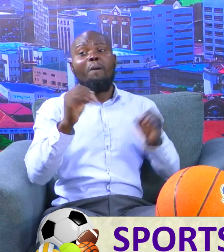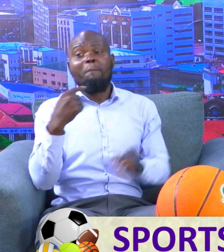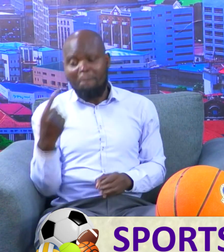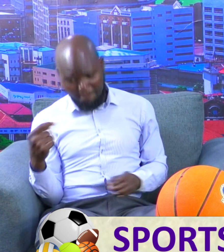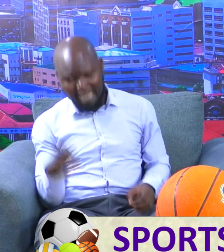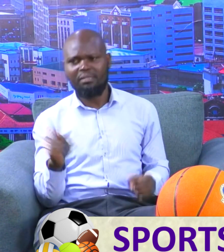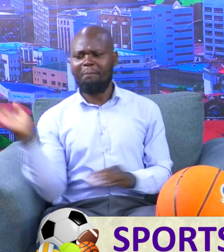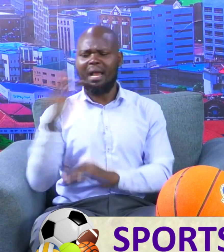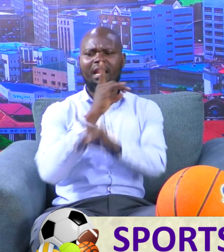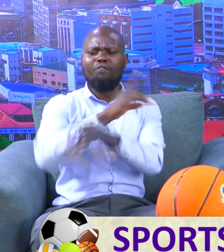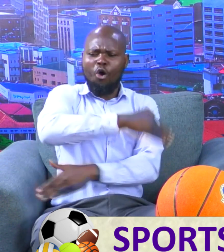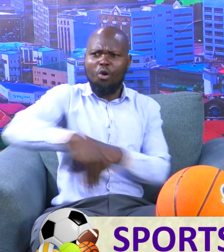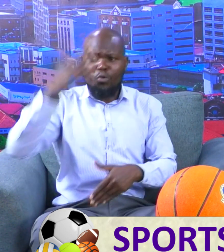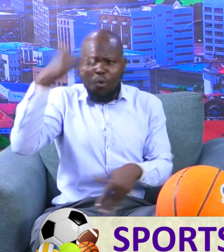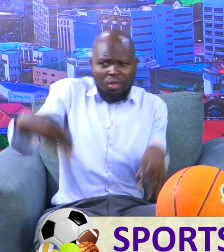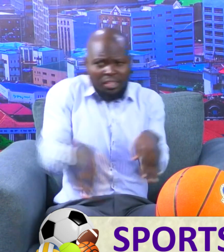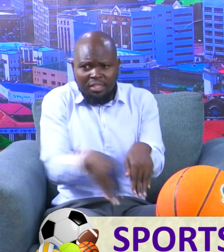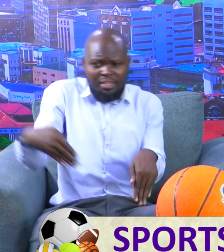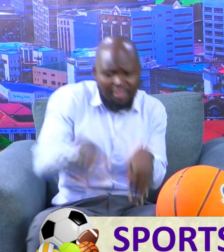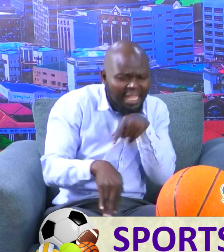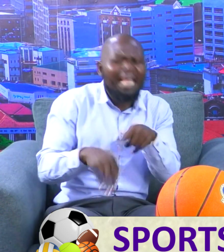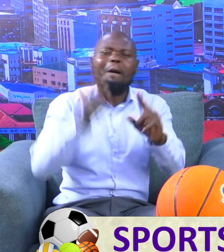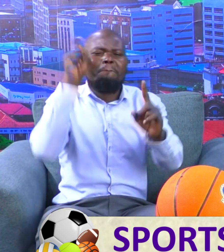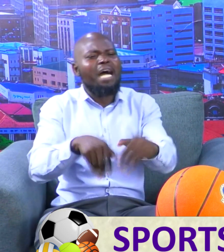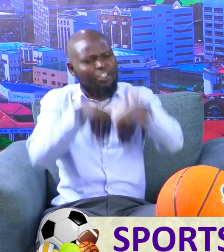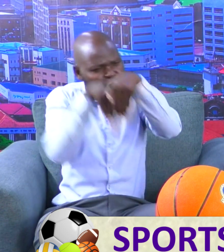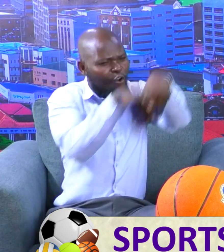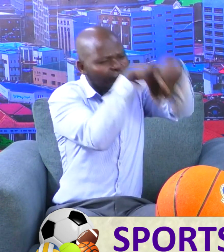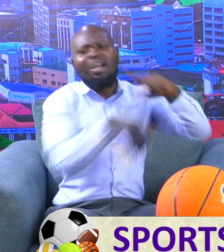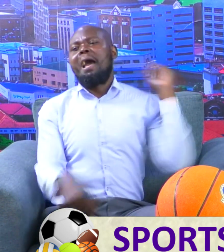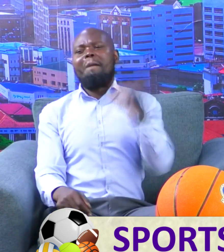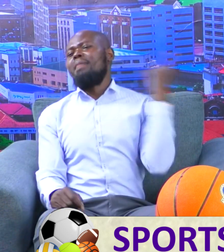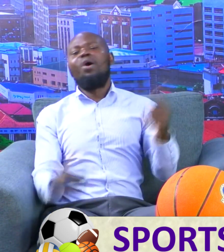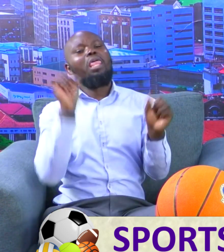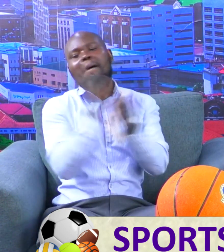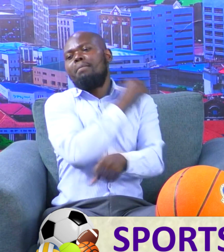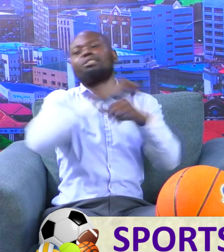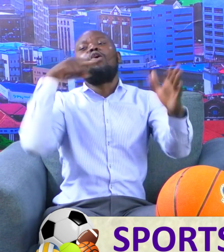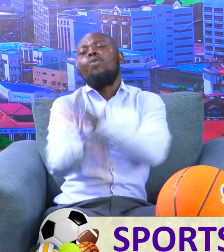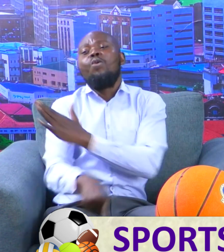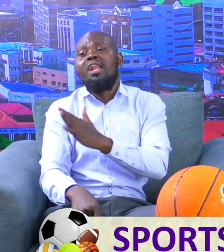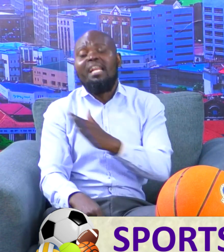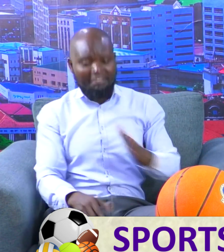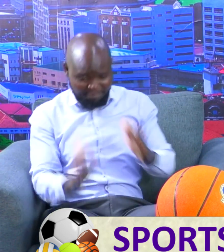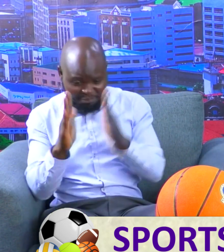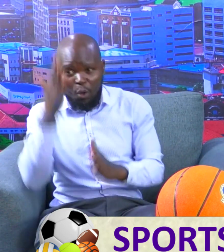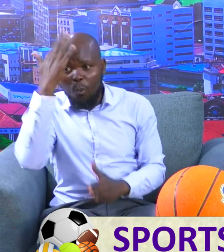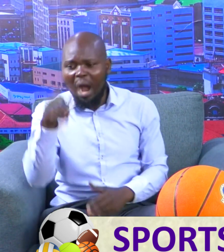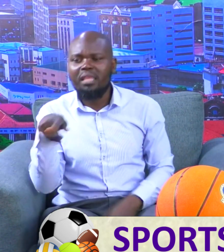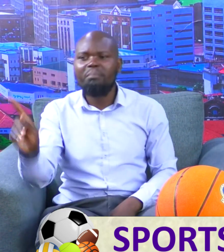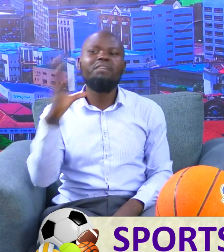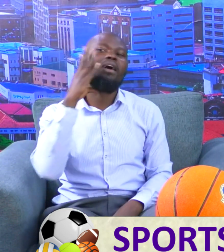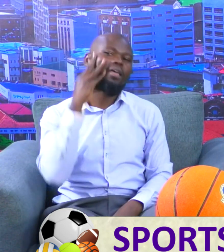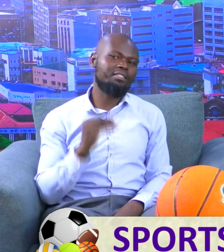I'm not going to accept this because we really have good defenders. And I also pray that